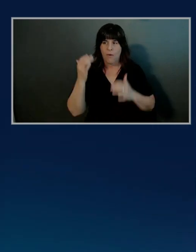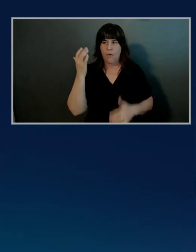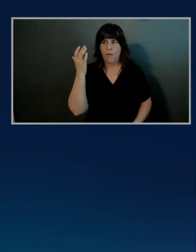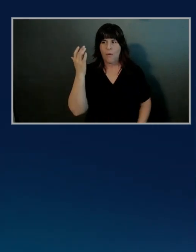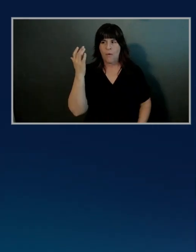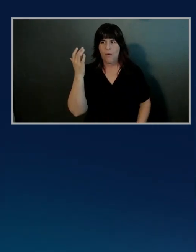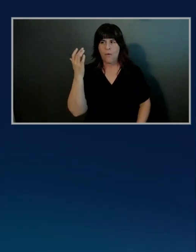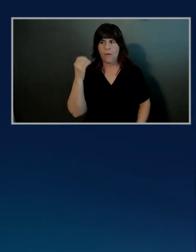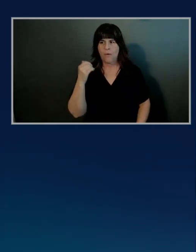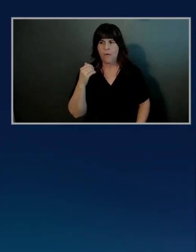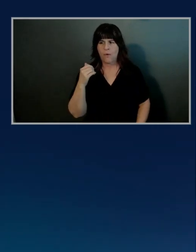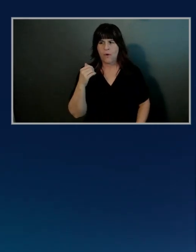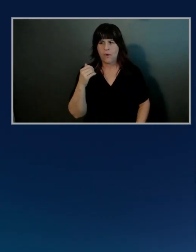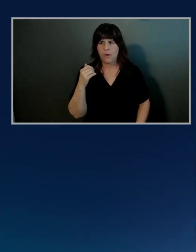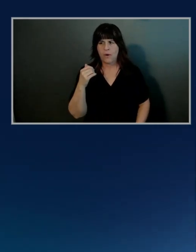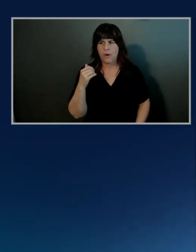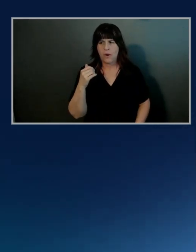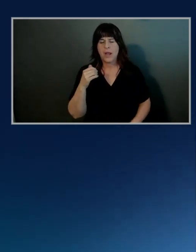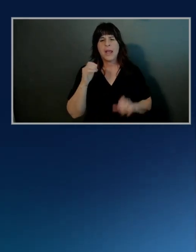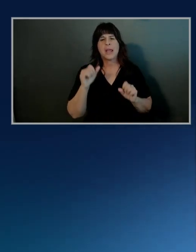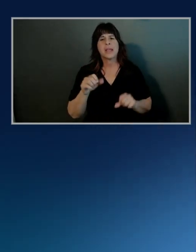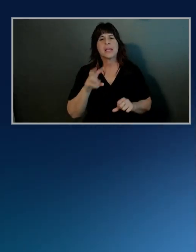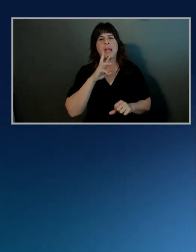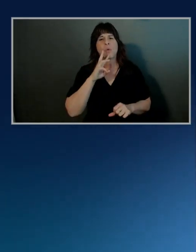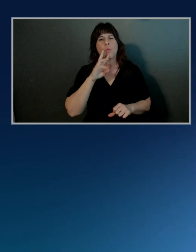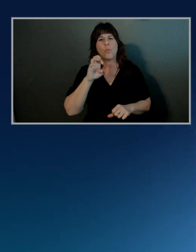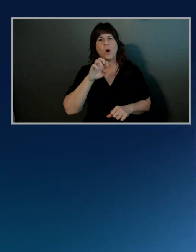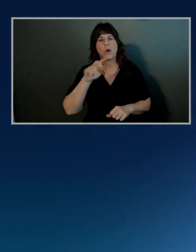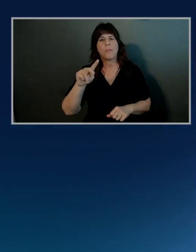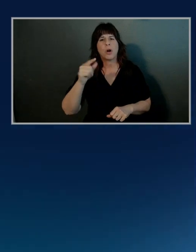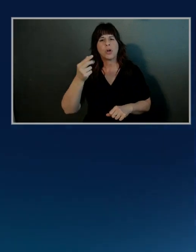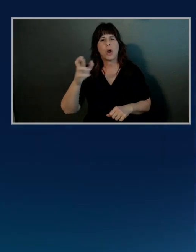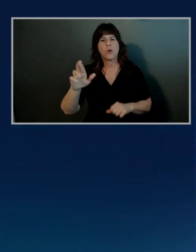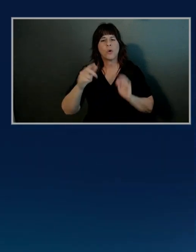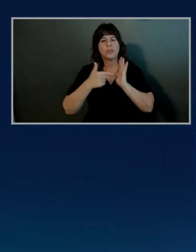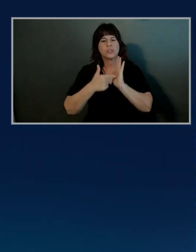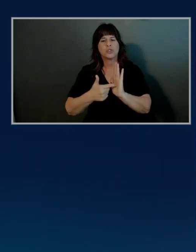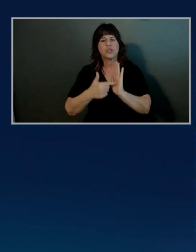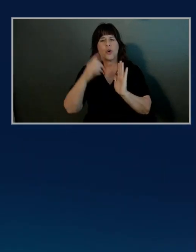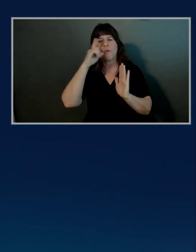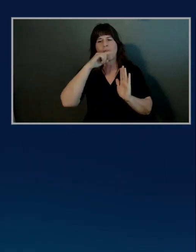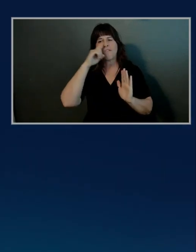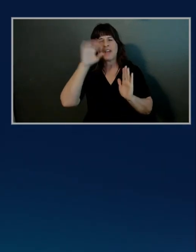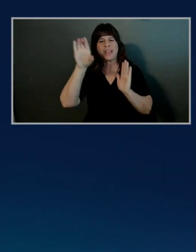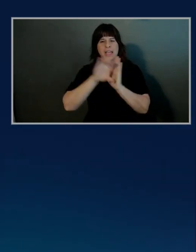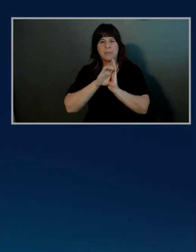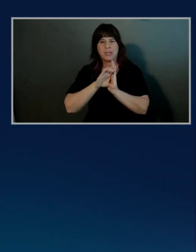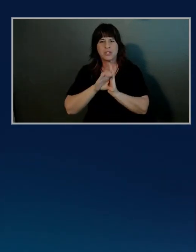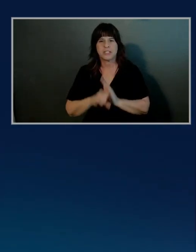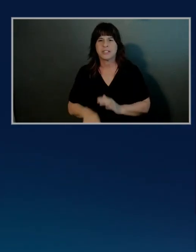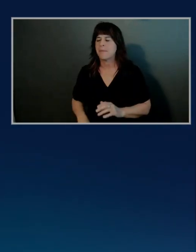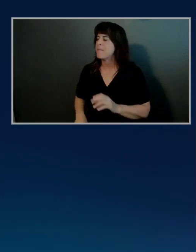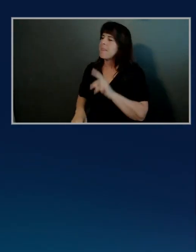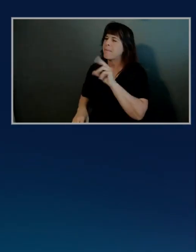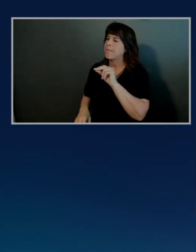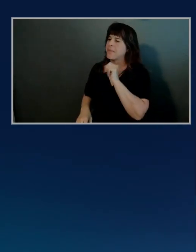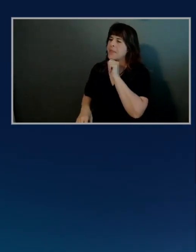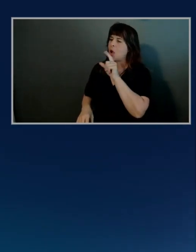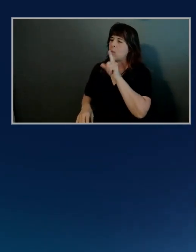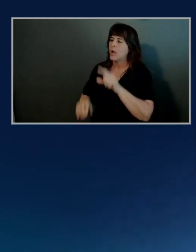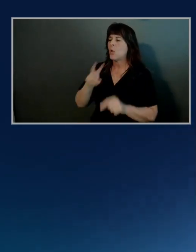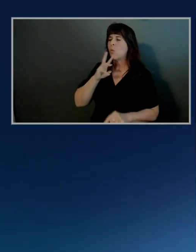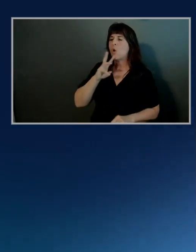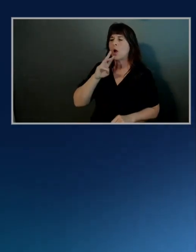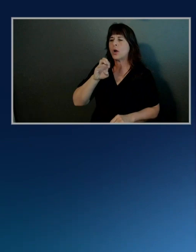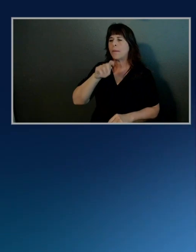YYDAW is asking, can such watermark-based guardrails be used to point out fake images? Oh, so no, not necessarily. Watermarks are really just